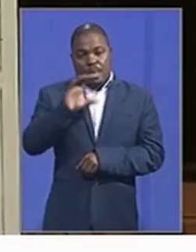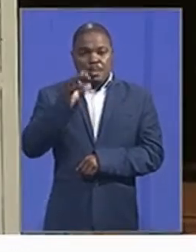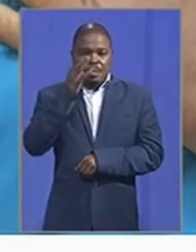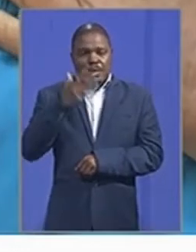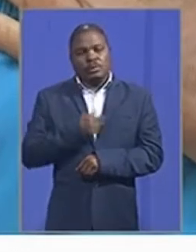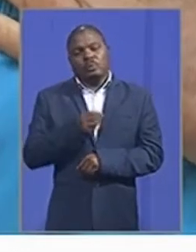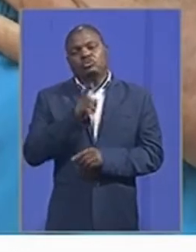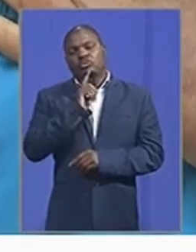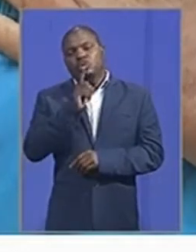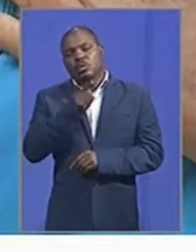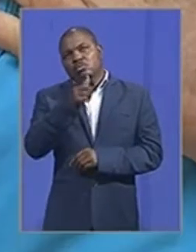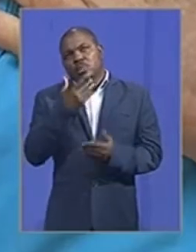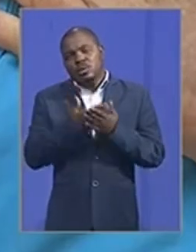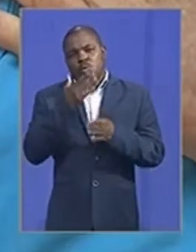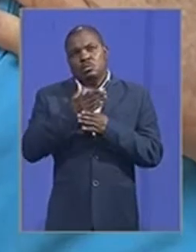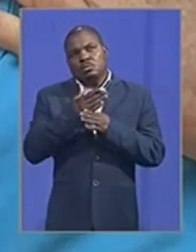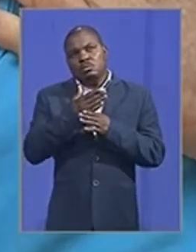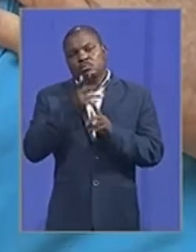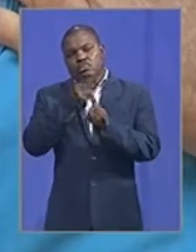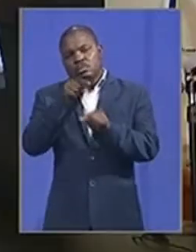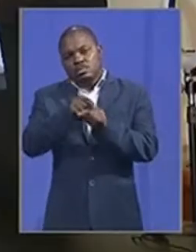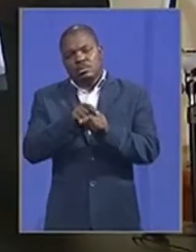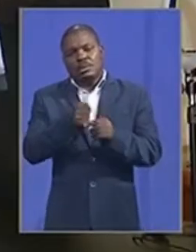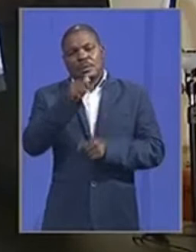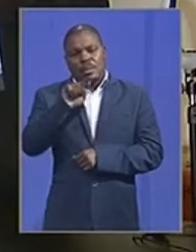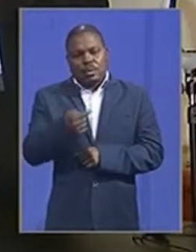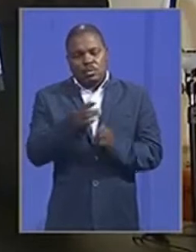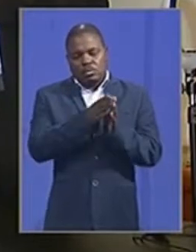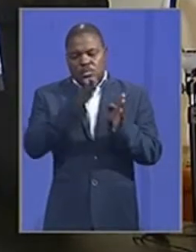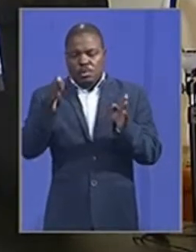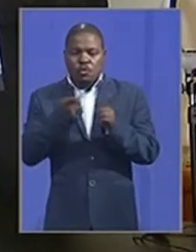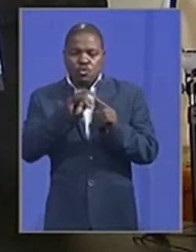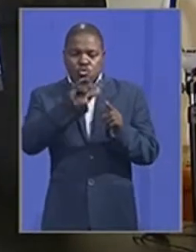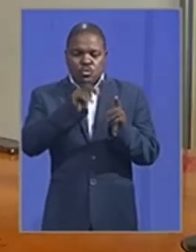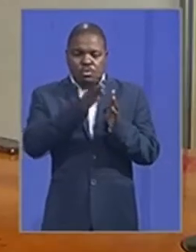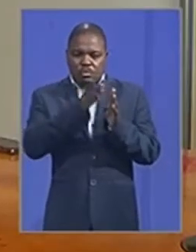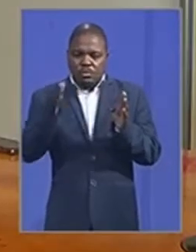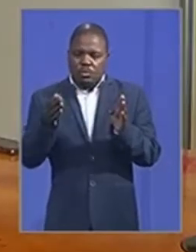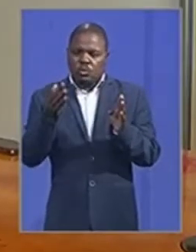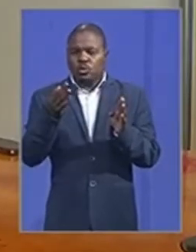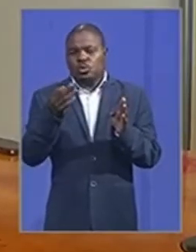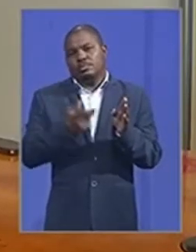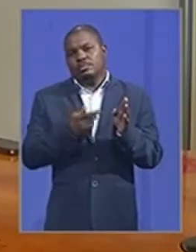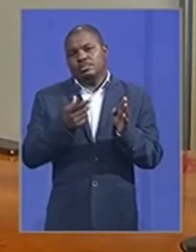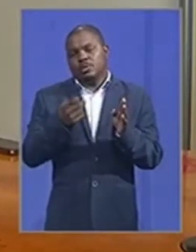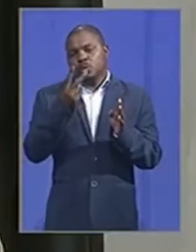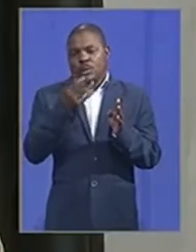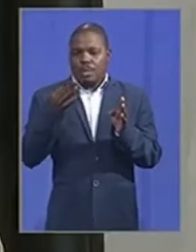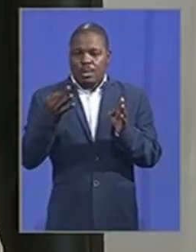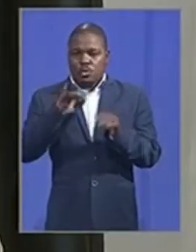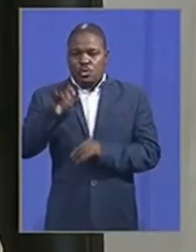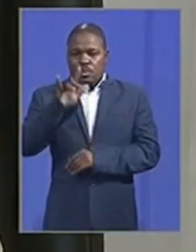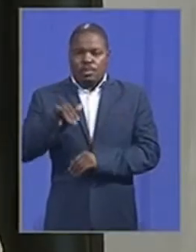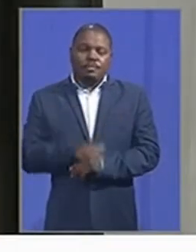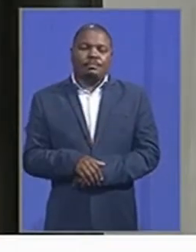ba thuto ba ka godimo ga 16 go tloga ka June go ya go 23 kgweding ya July. The